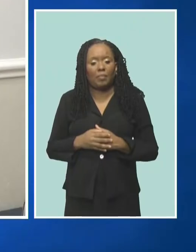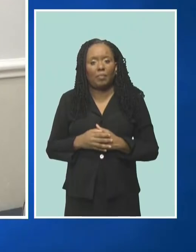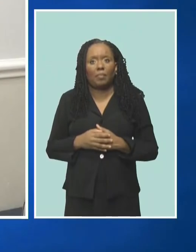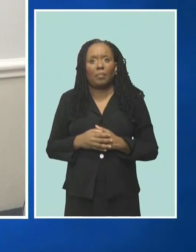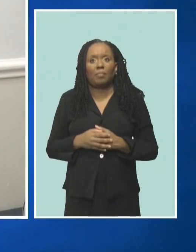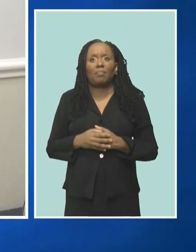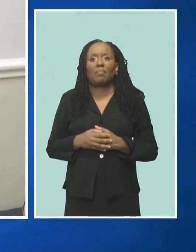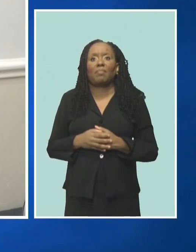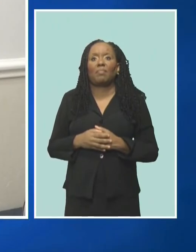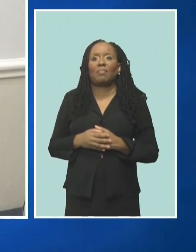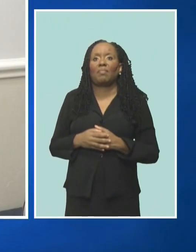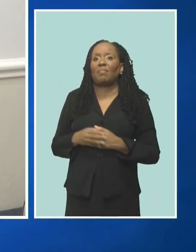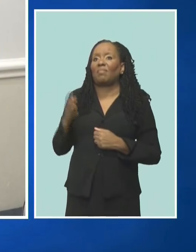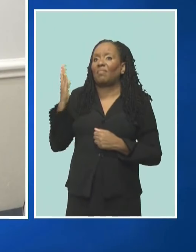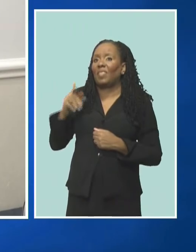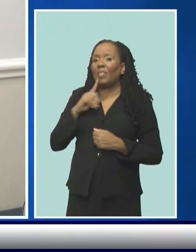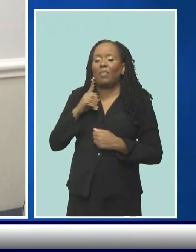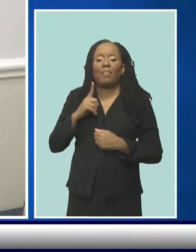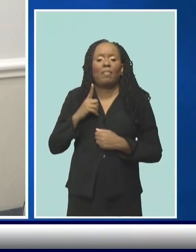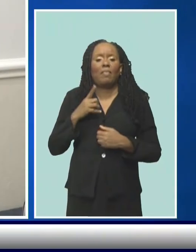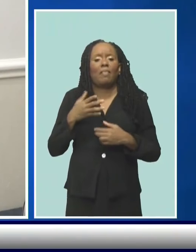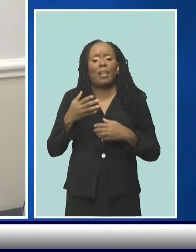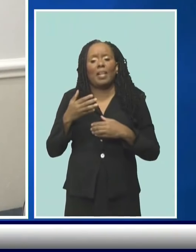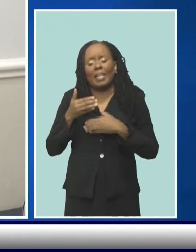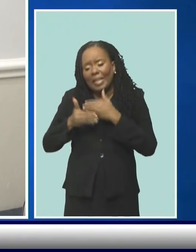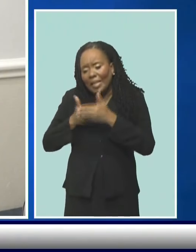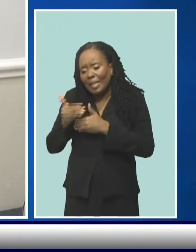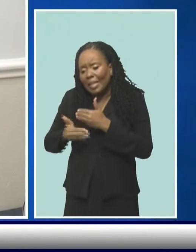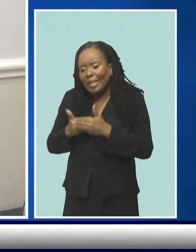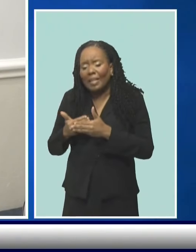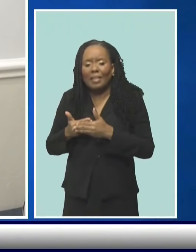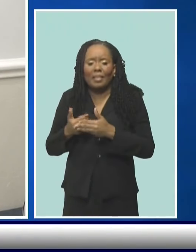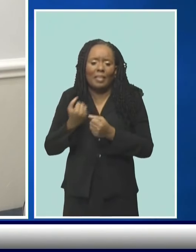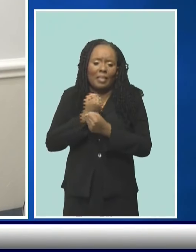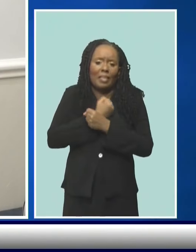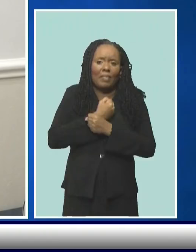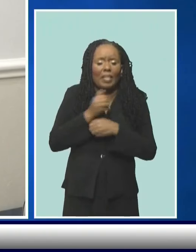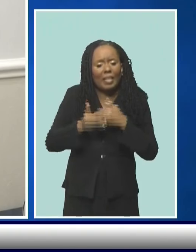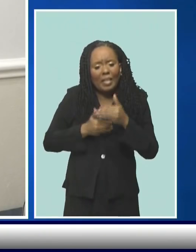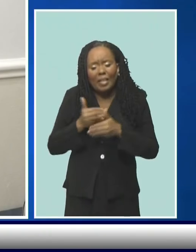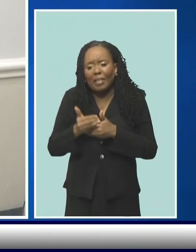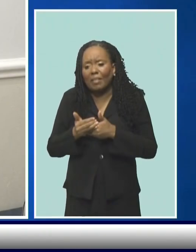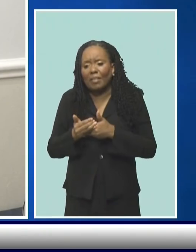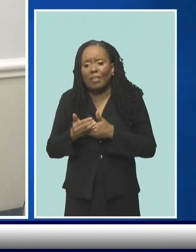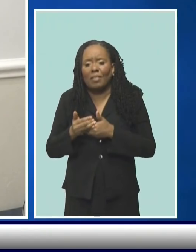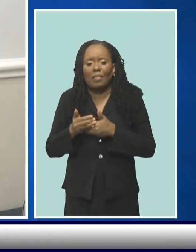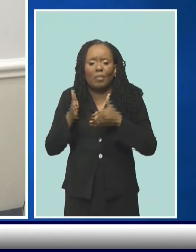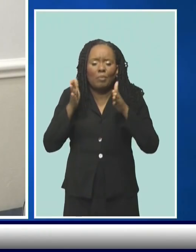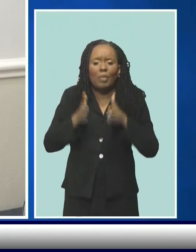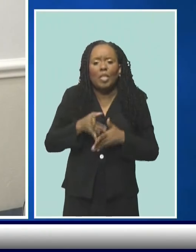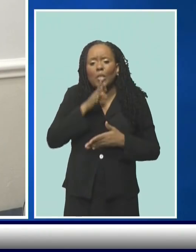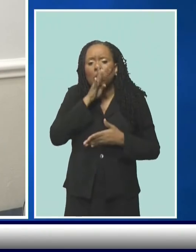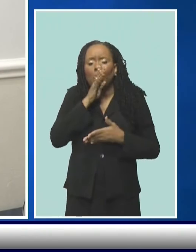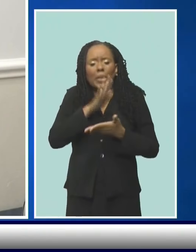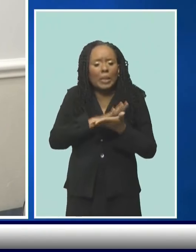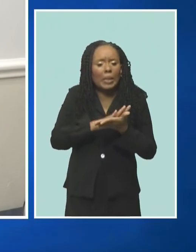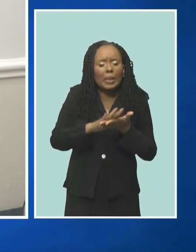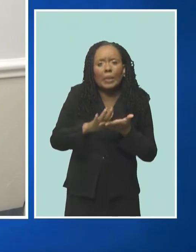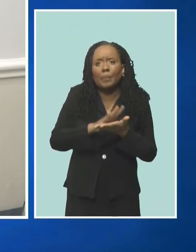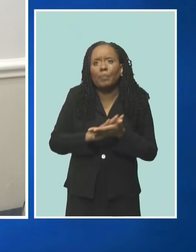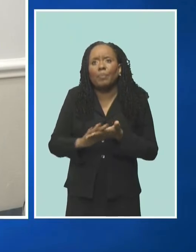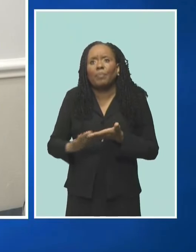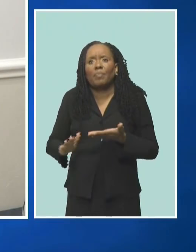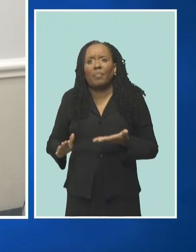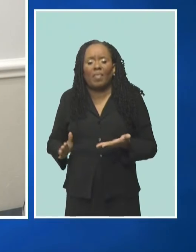You know, she's very kind, loving, caring person. She is, you know, she talked to in a calm manner. You know, if an argument